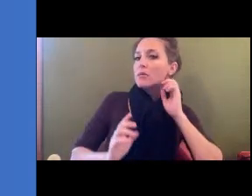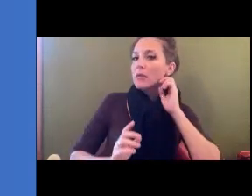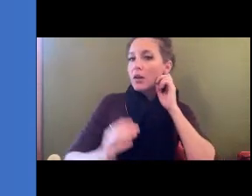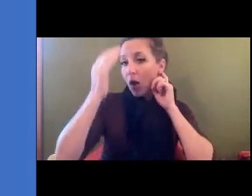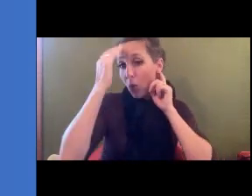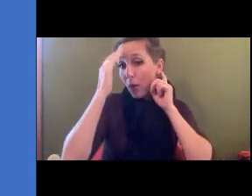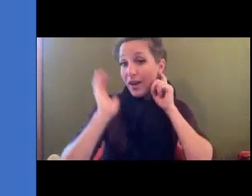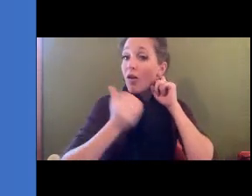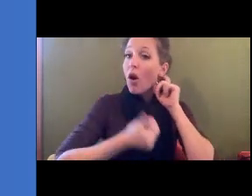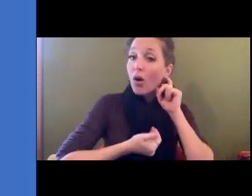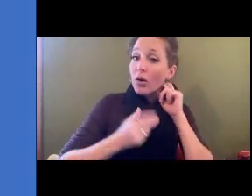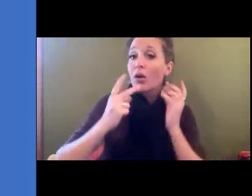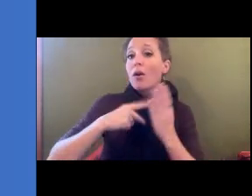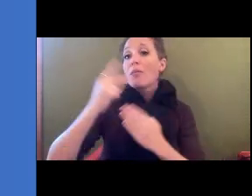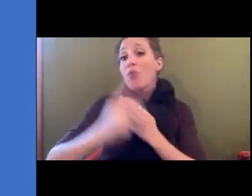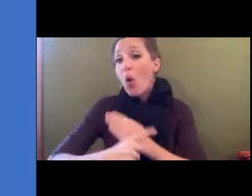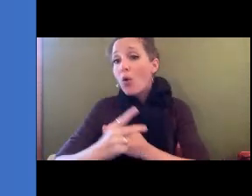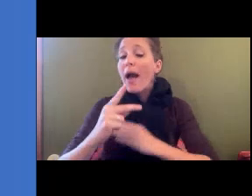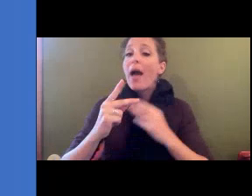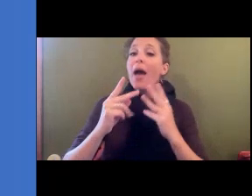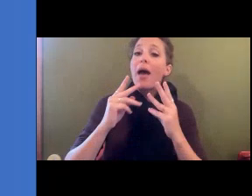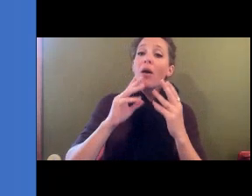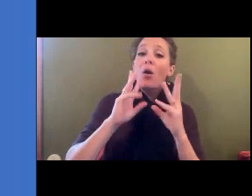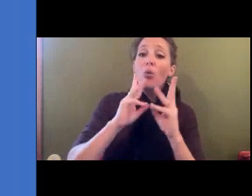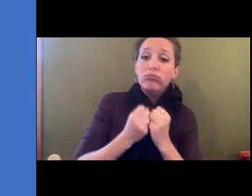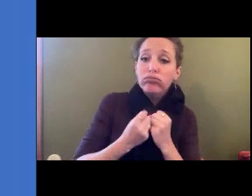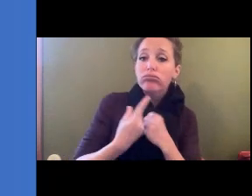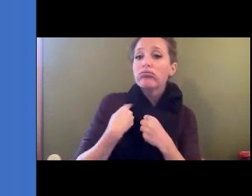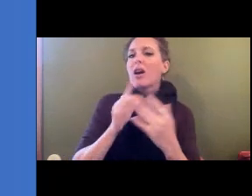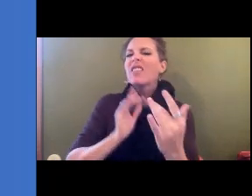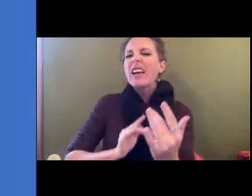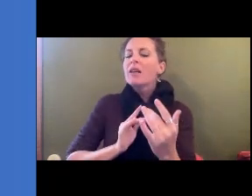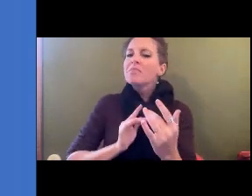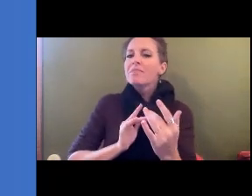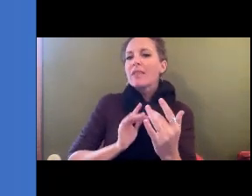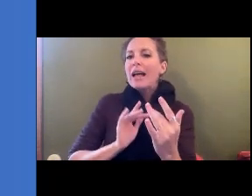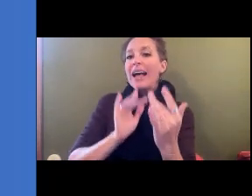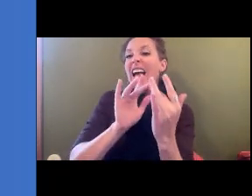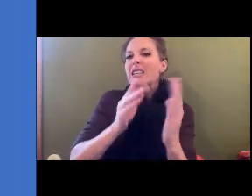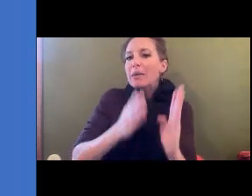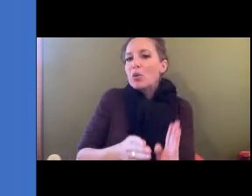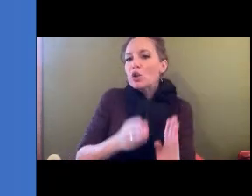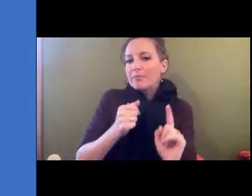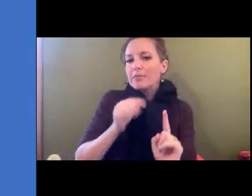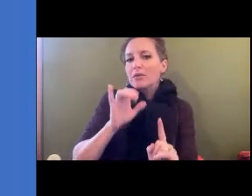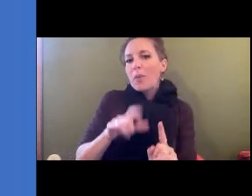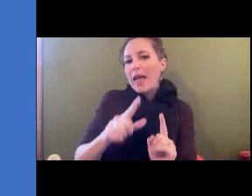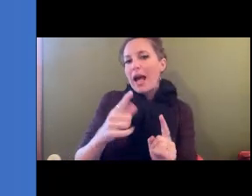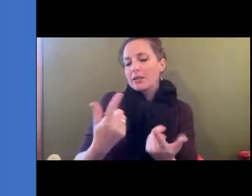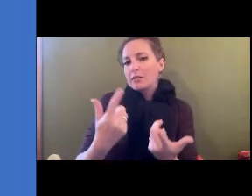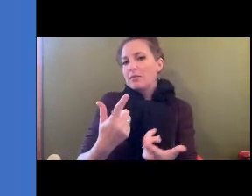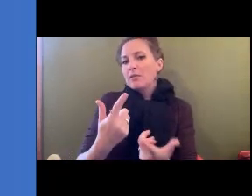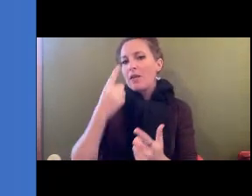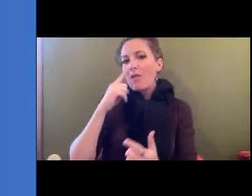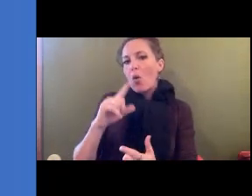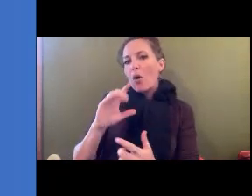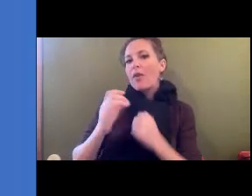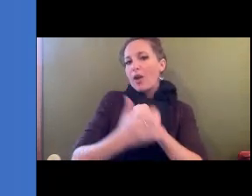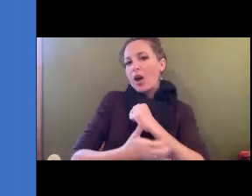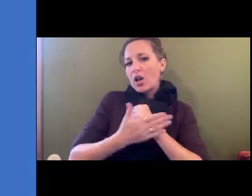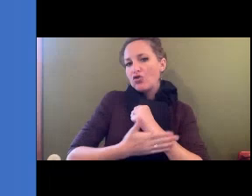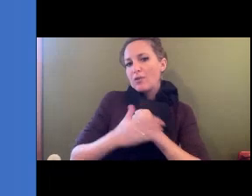our webinars. We want to have just a point of contact. So that's the idea of the Country Liaison Network. The Global Gateway is